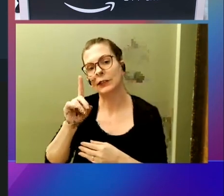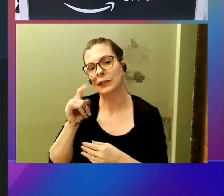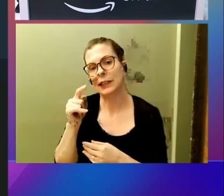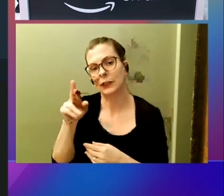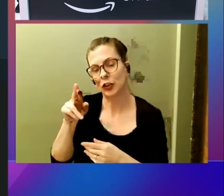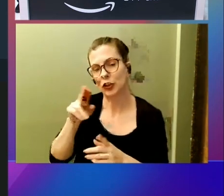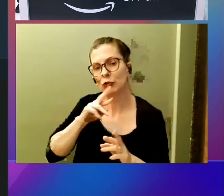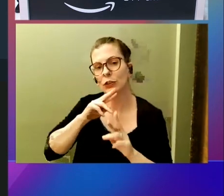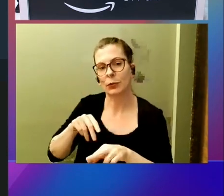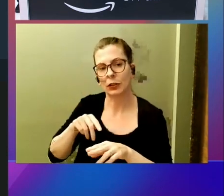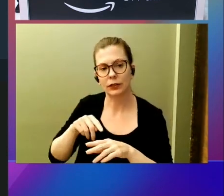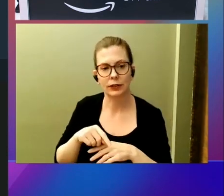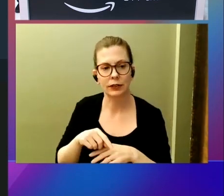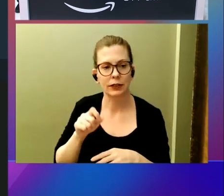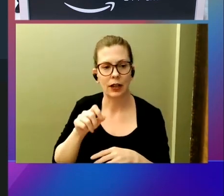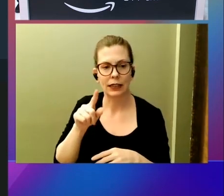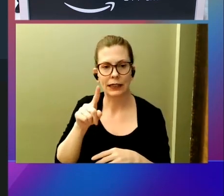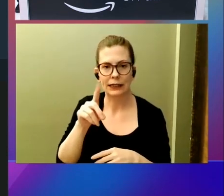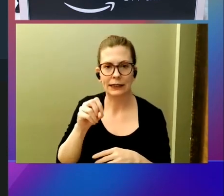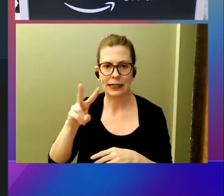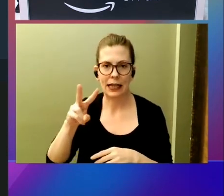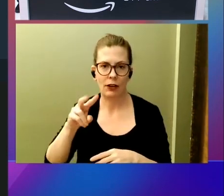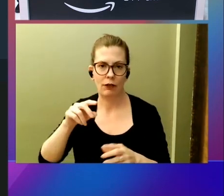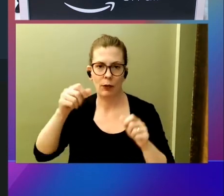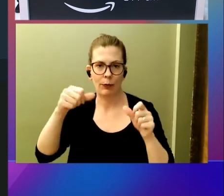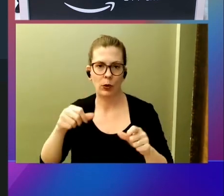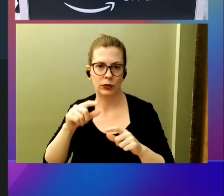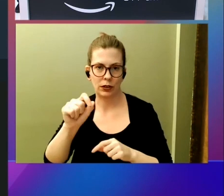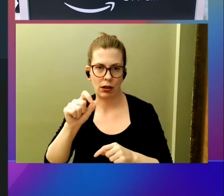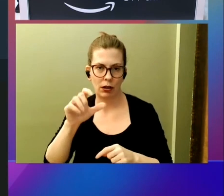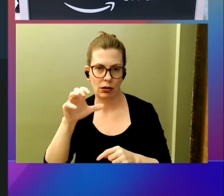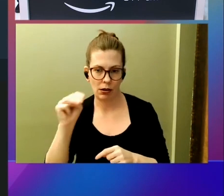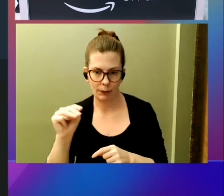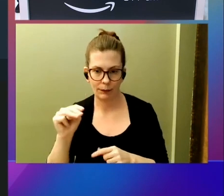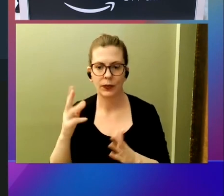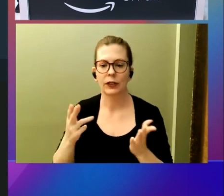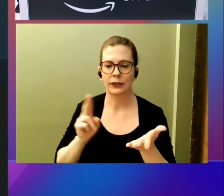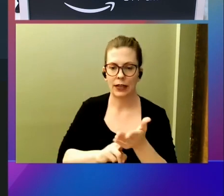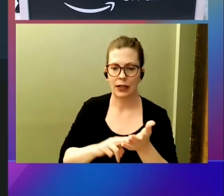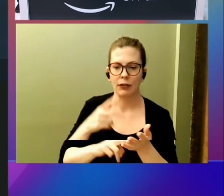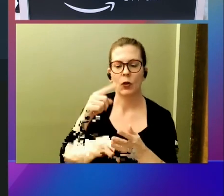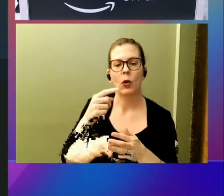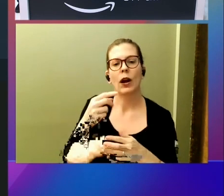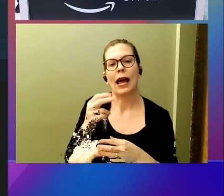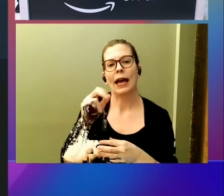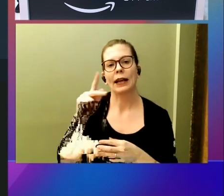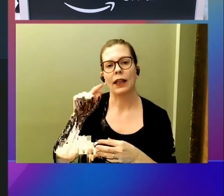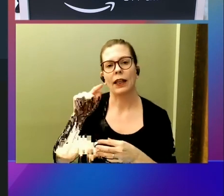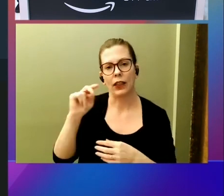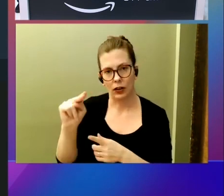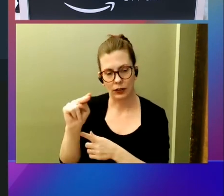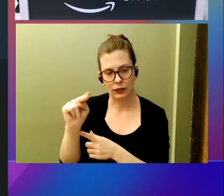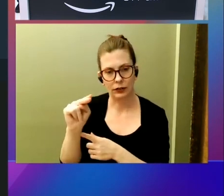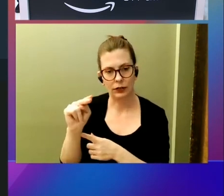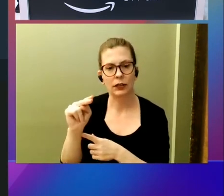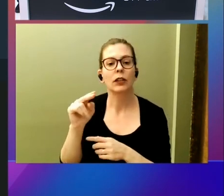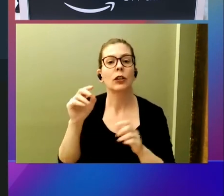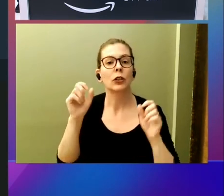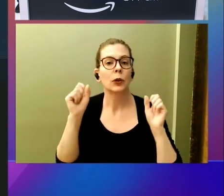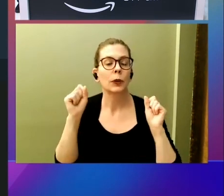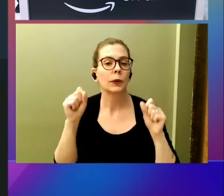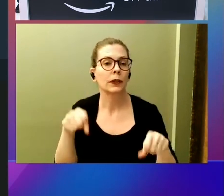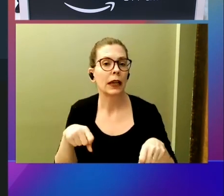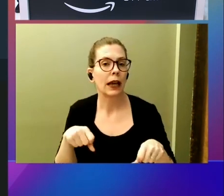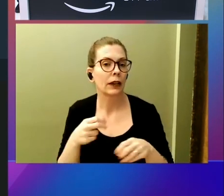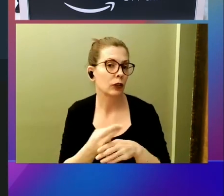awsdisasterresponse.devpost.com. And you can sign up for the hackathon. You can use our